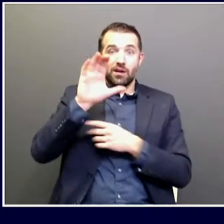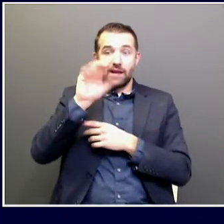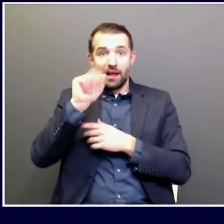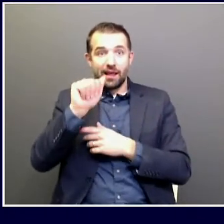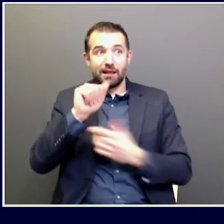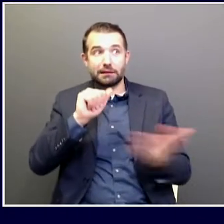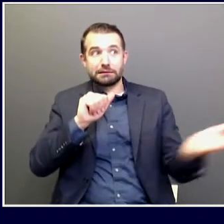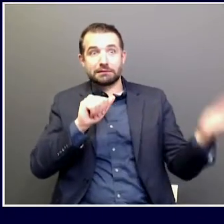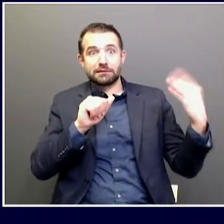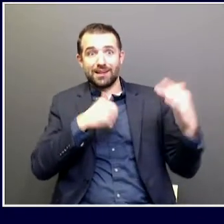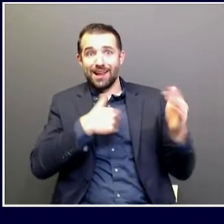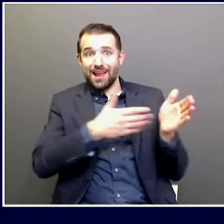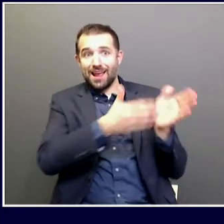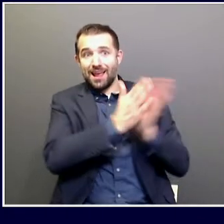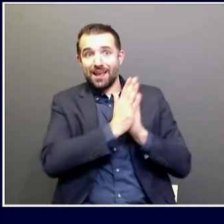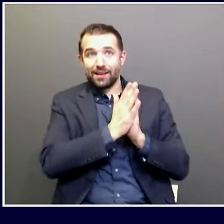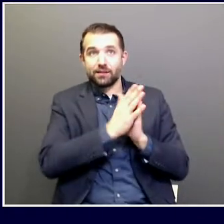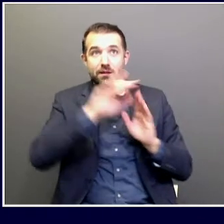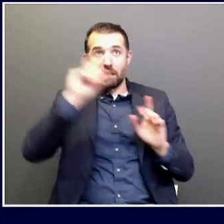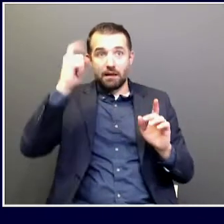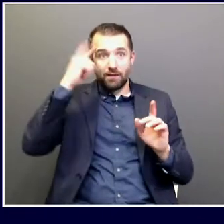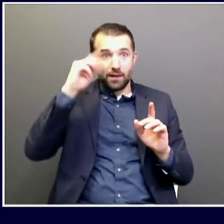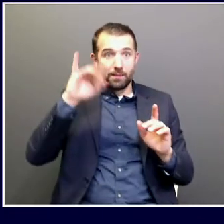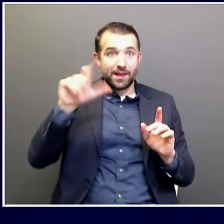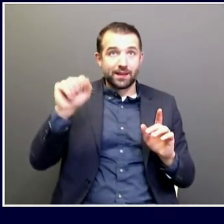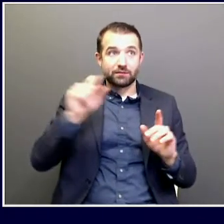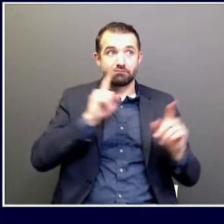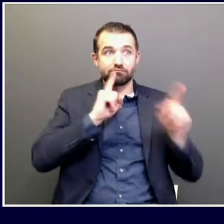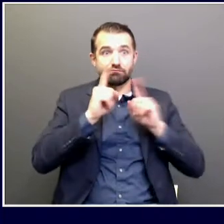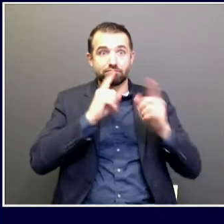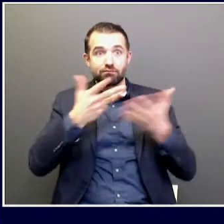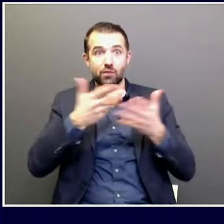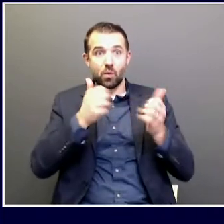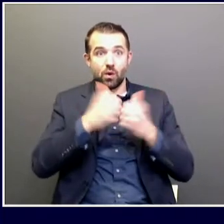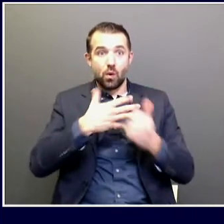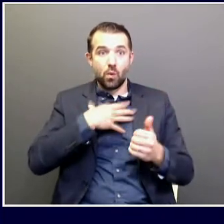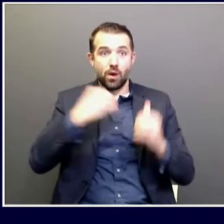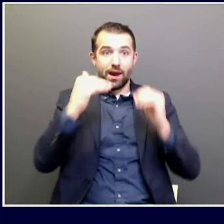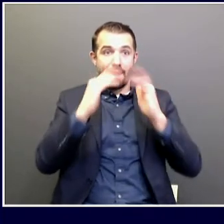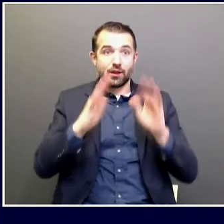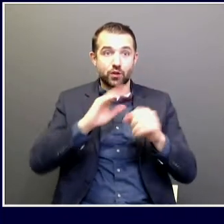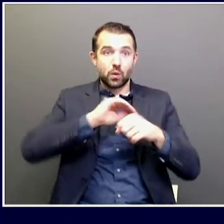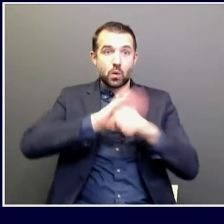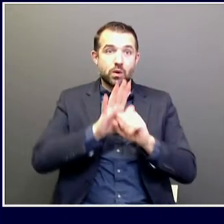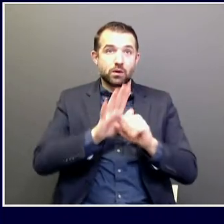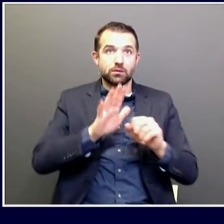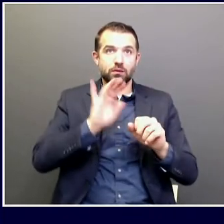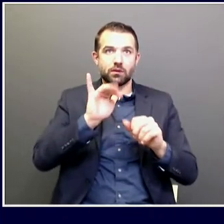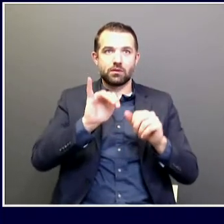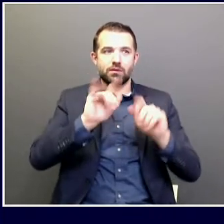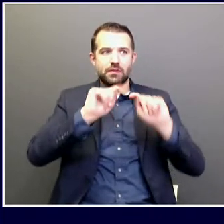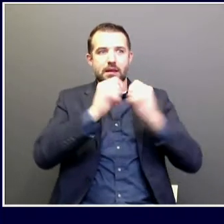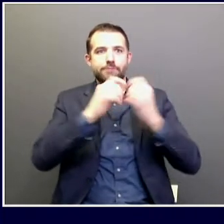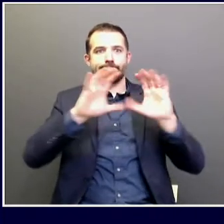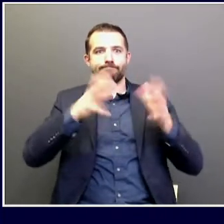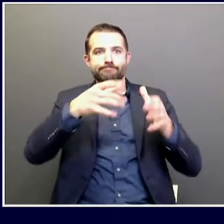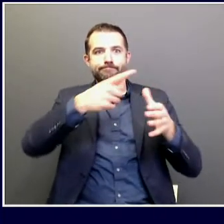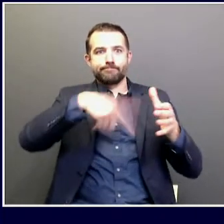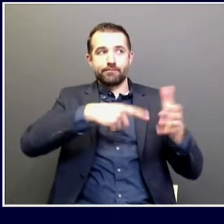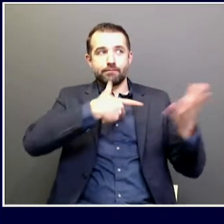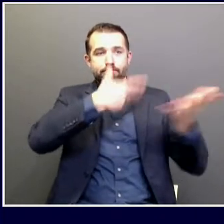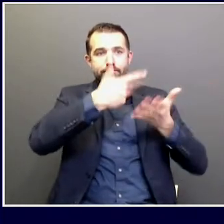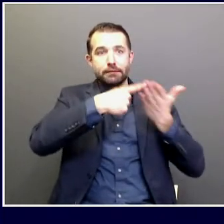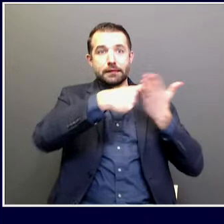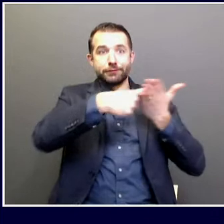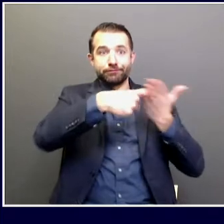in talking to the White House COVID response team and others to make sure that we are well-resourced whenever possible, and we'll continue to do that.